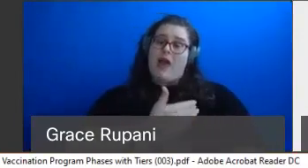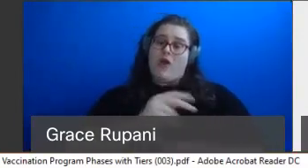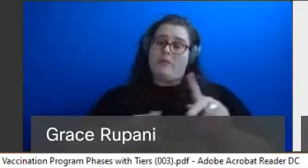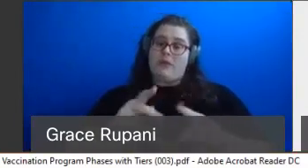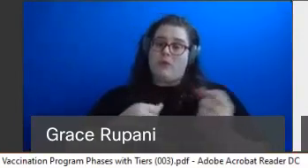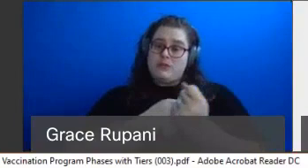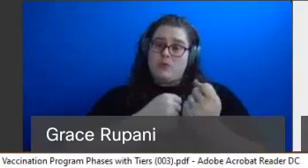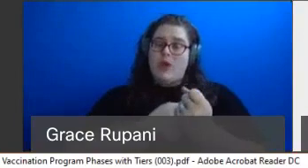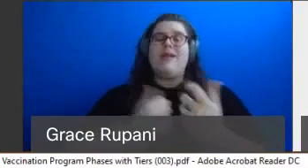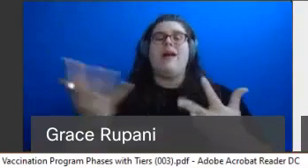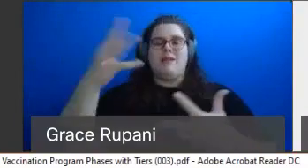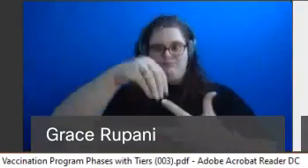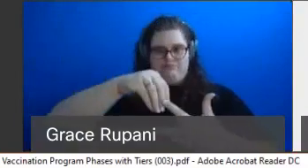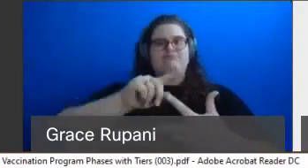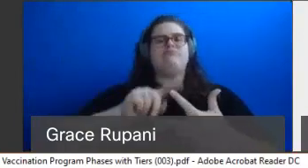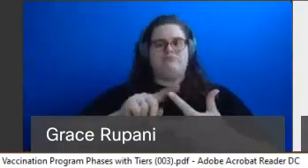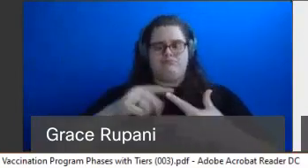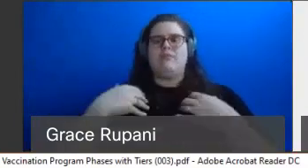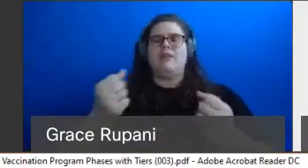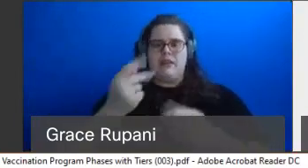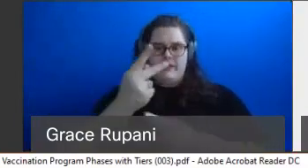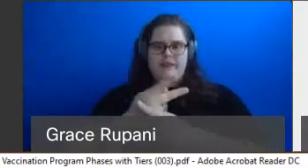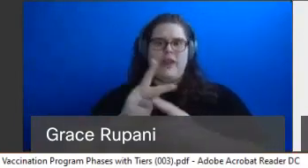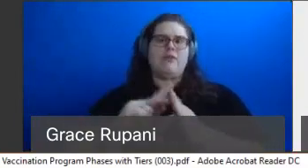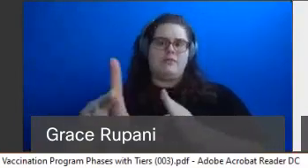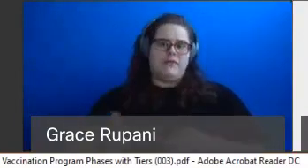answer about that after I finish going through this.